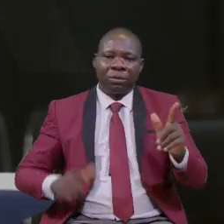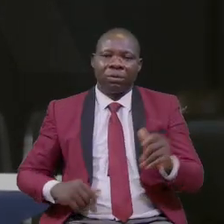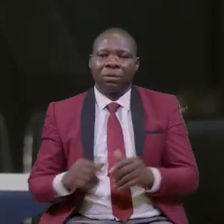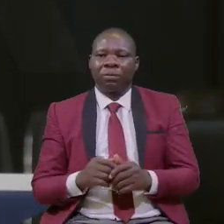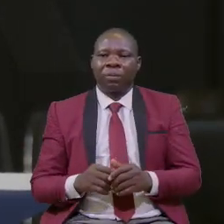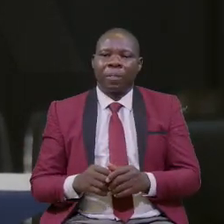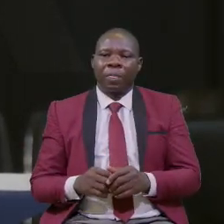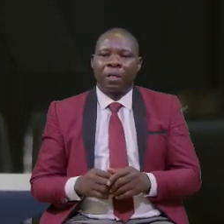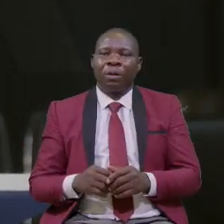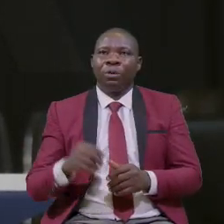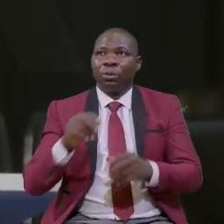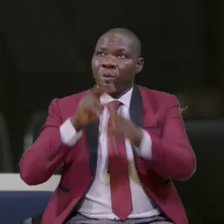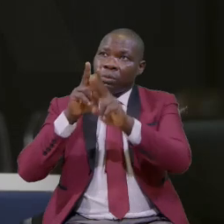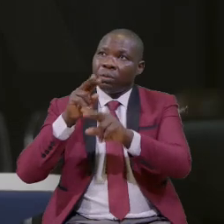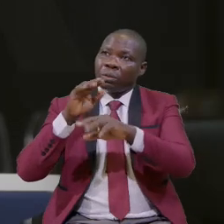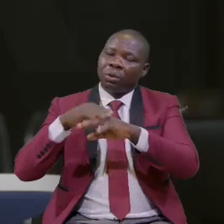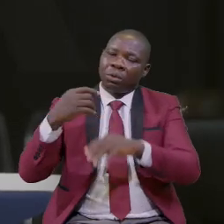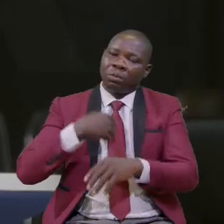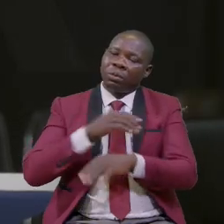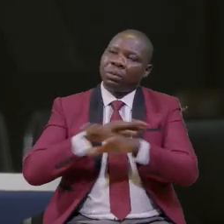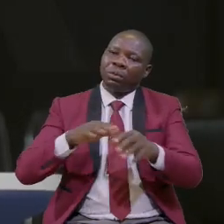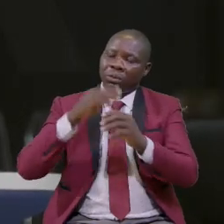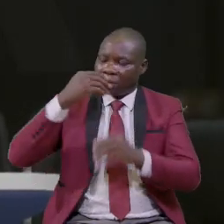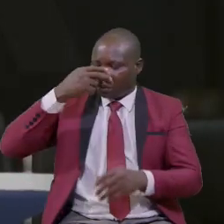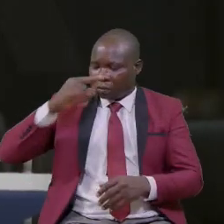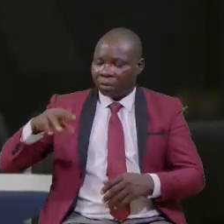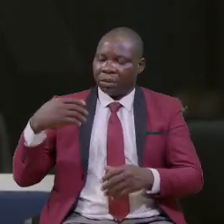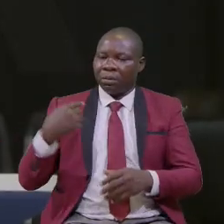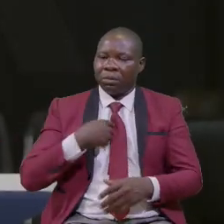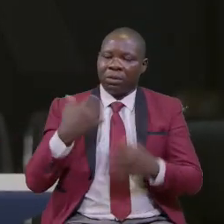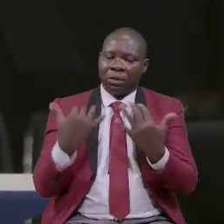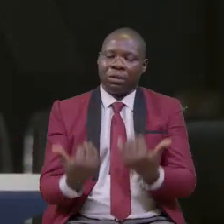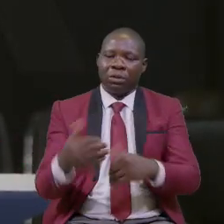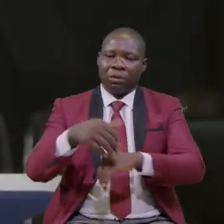look upon me. Don't pass me by tonight.